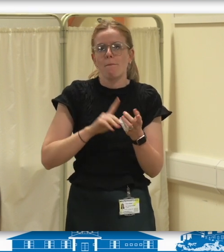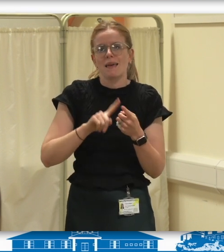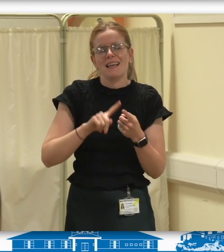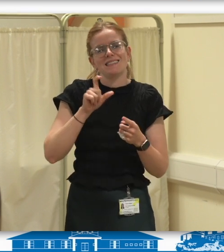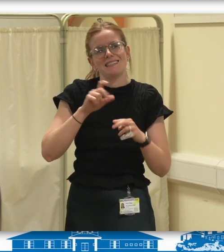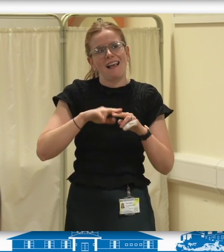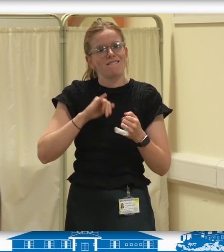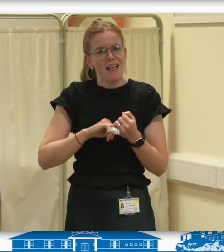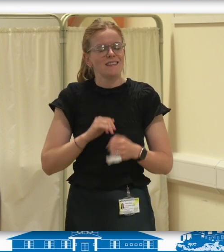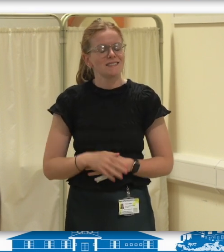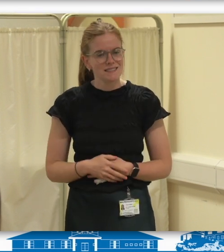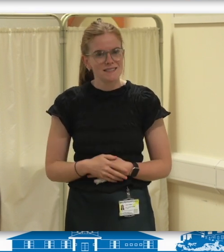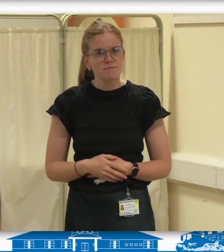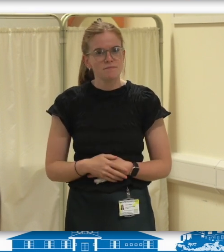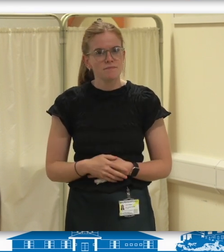those numbers